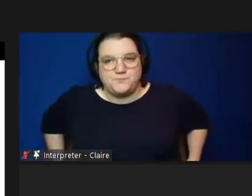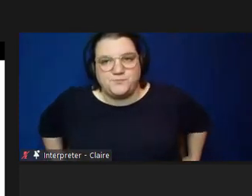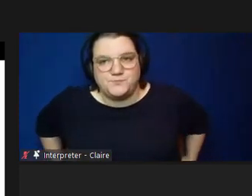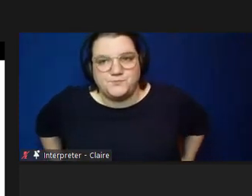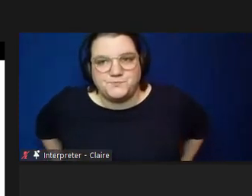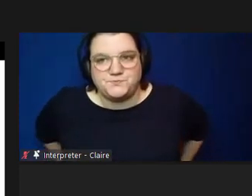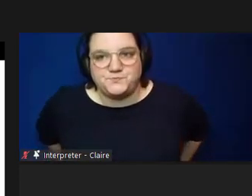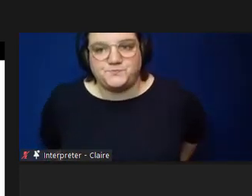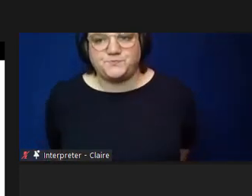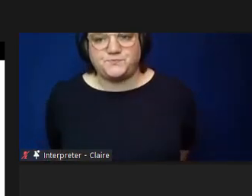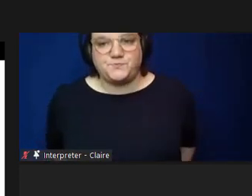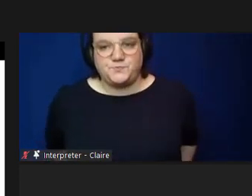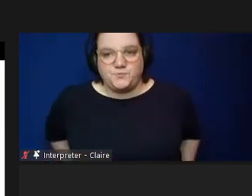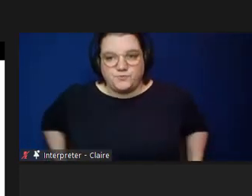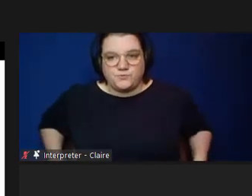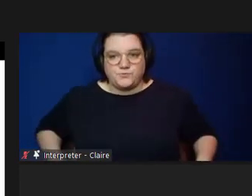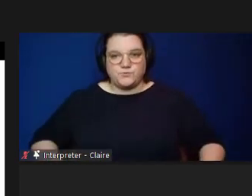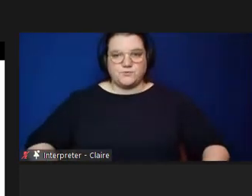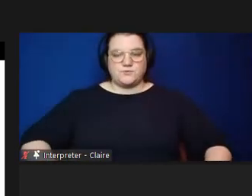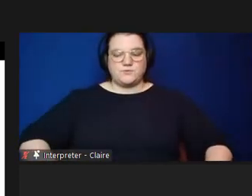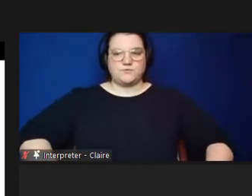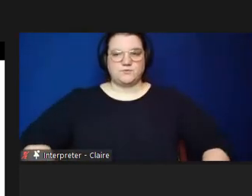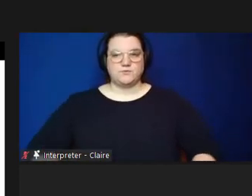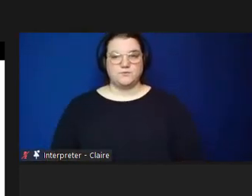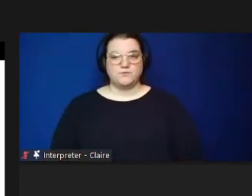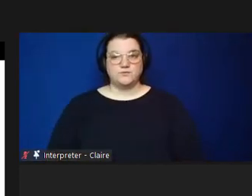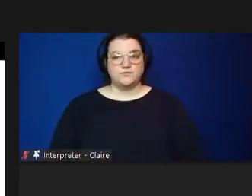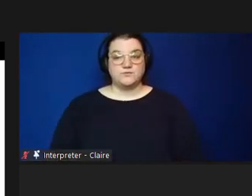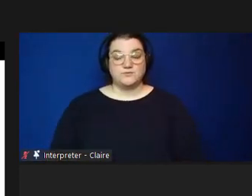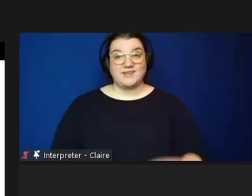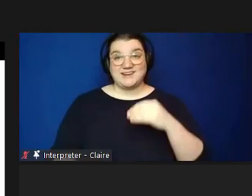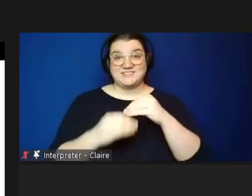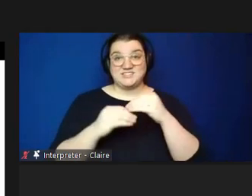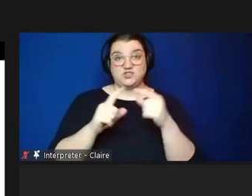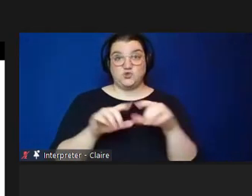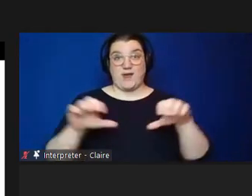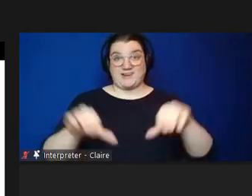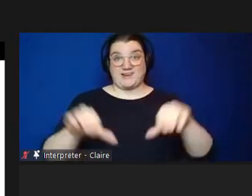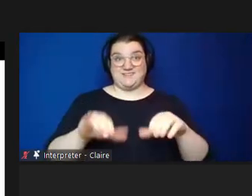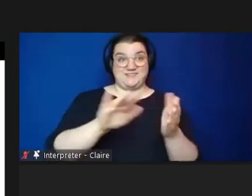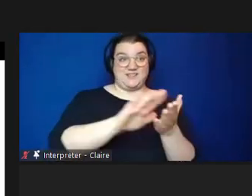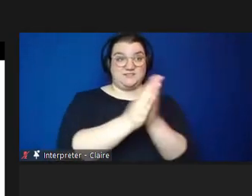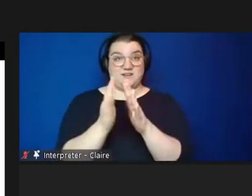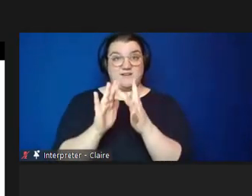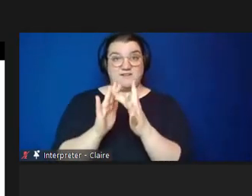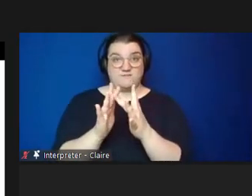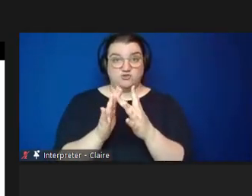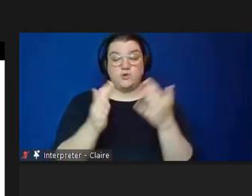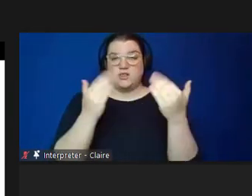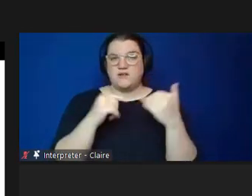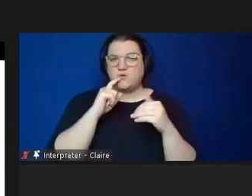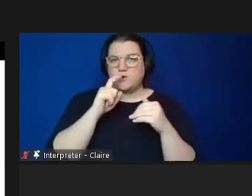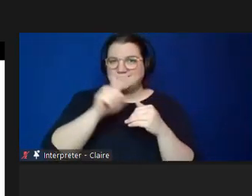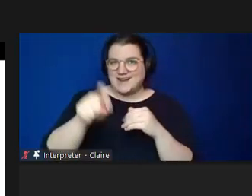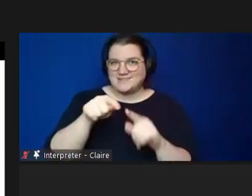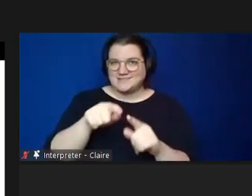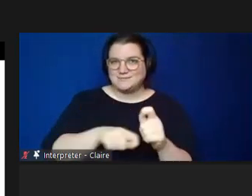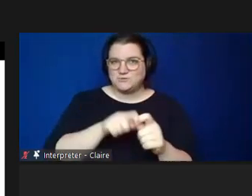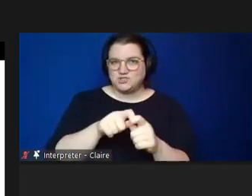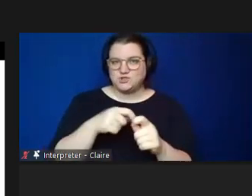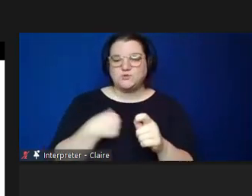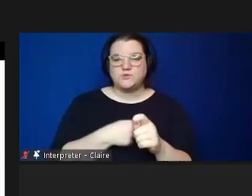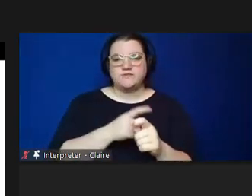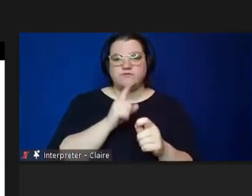So in addition to just the activities that went virtual, for Texas in particular, we have really